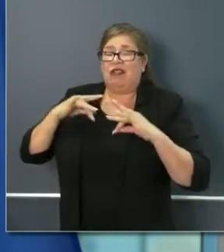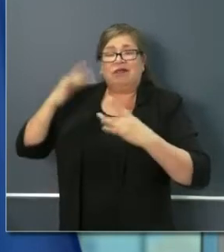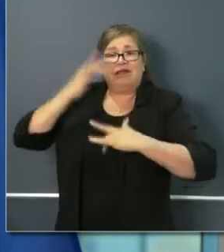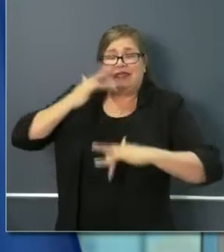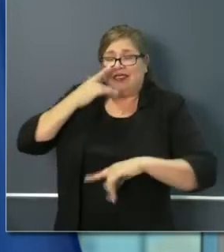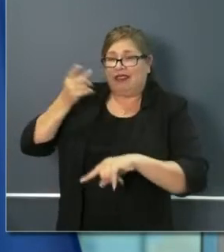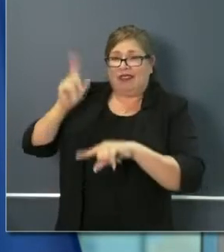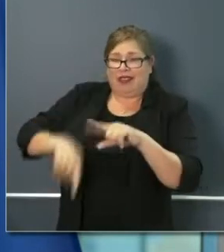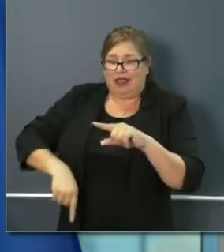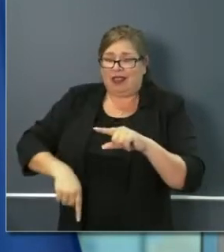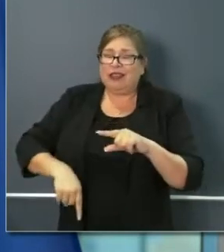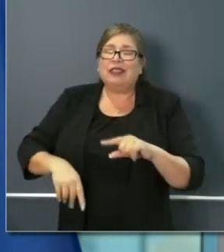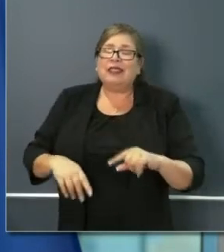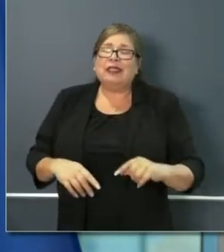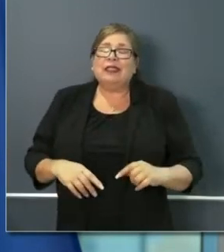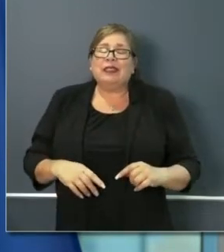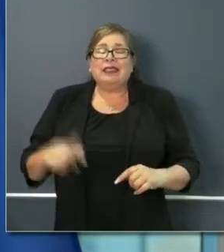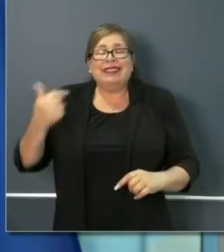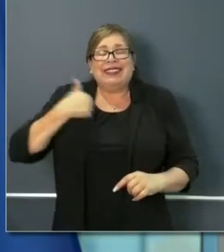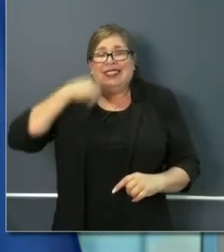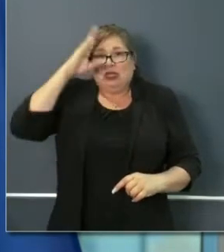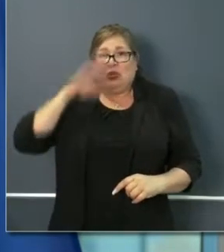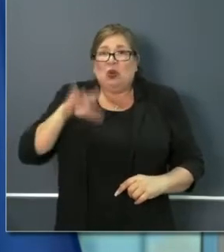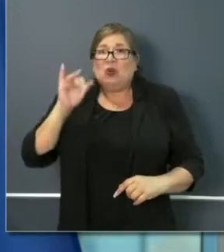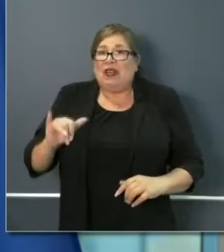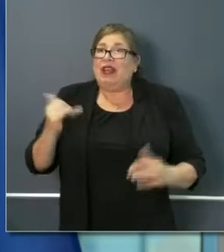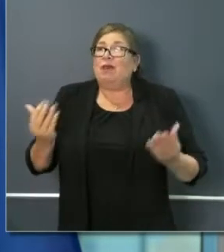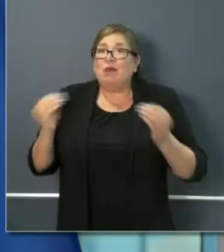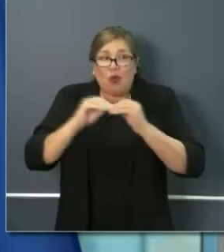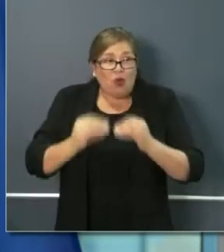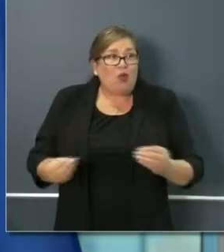like. But I know that this is becoming a major issue all